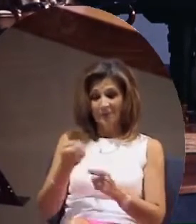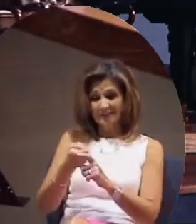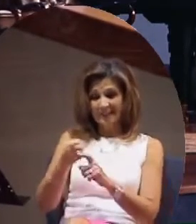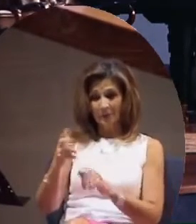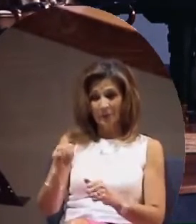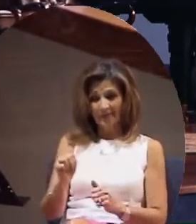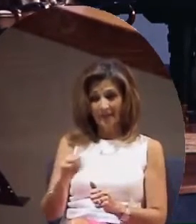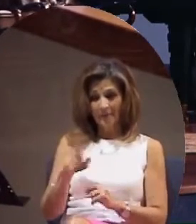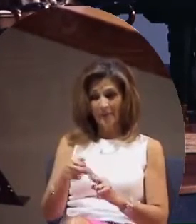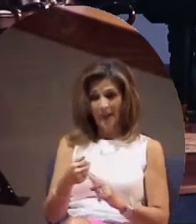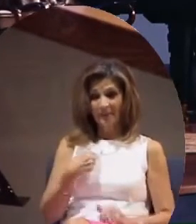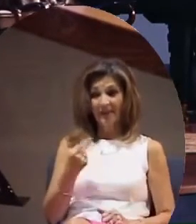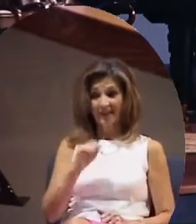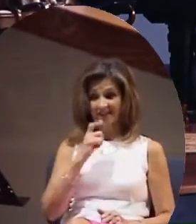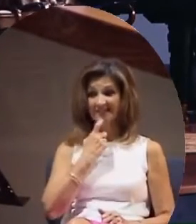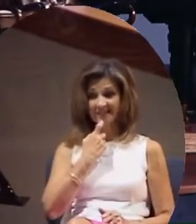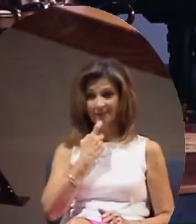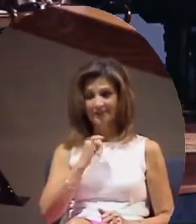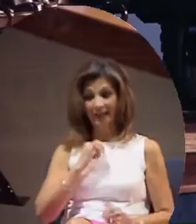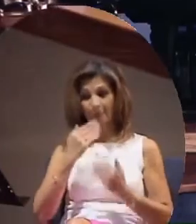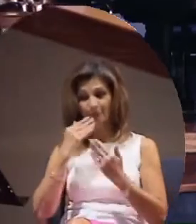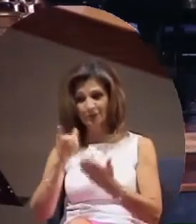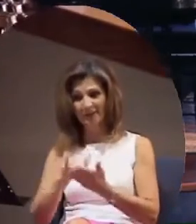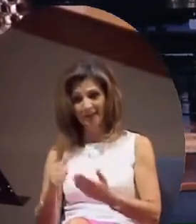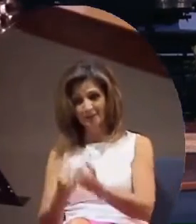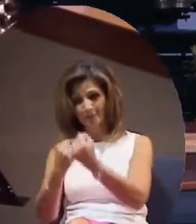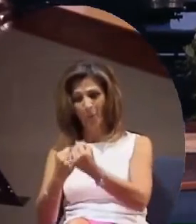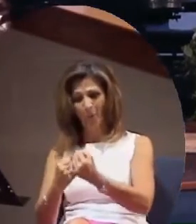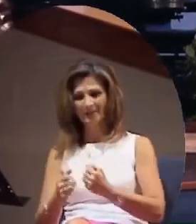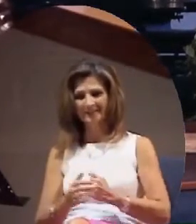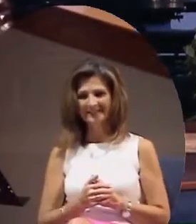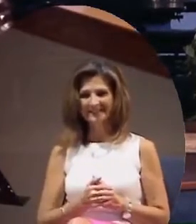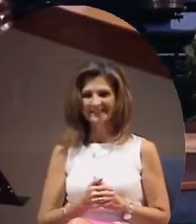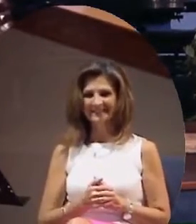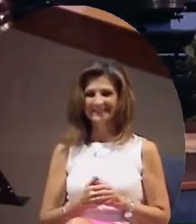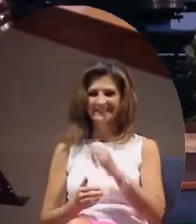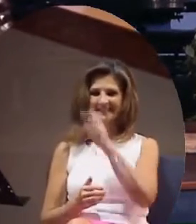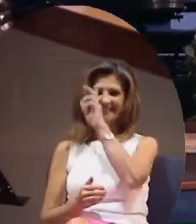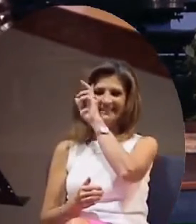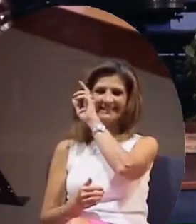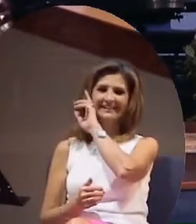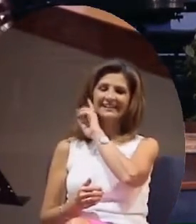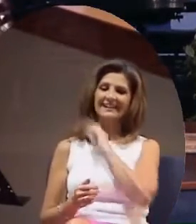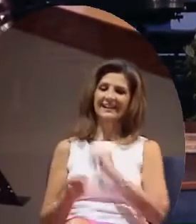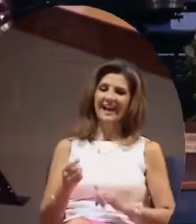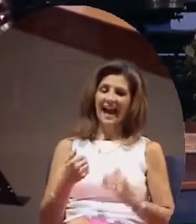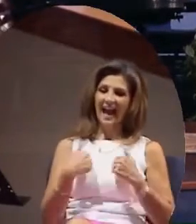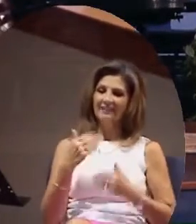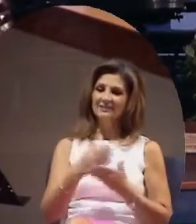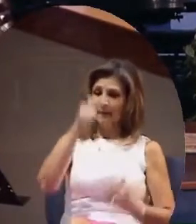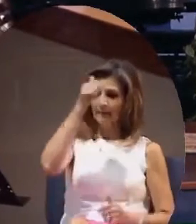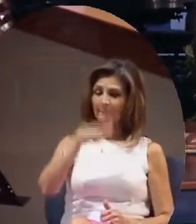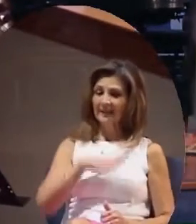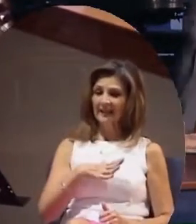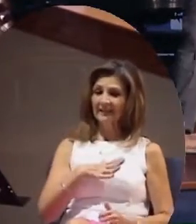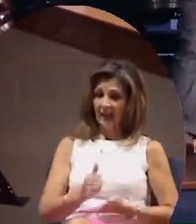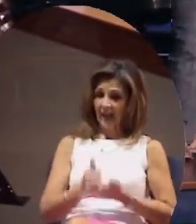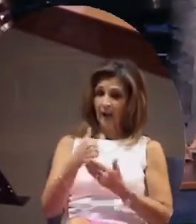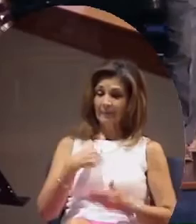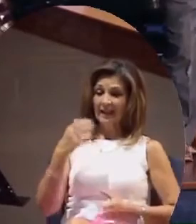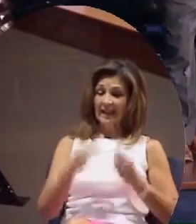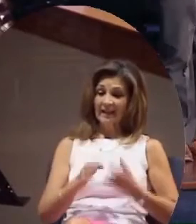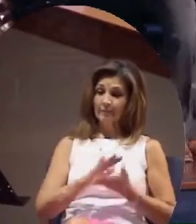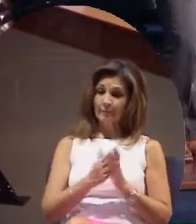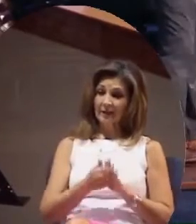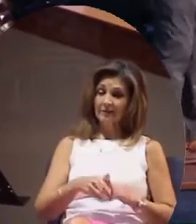They take it serious. But I appreciate them. I've got some men that's helped me, and they don't allow. If the heat